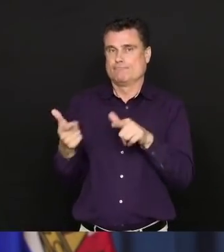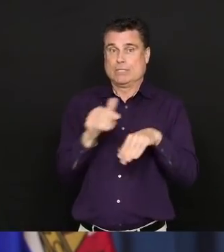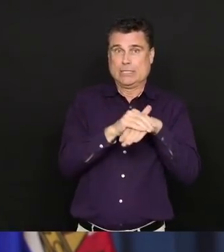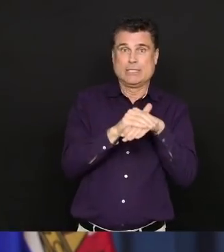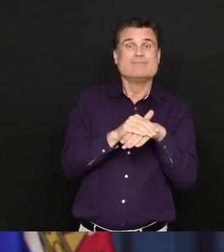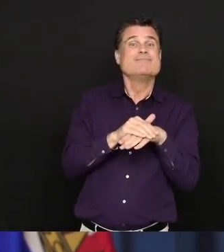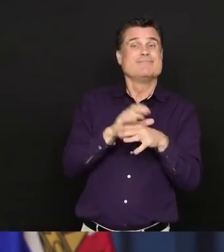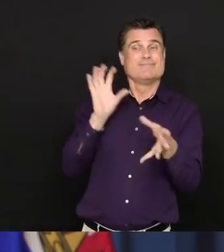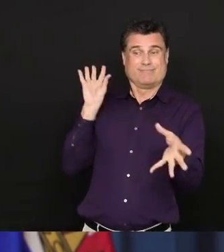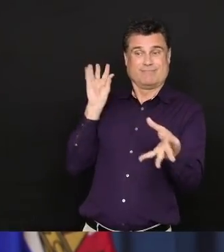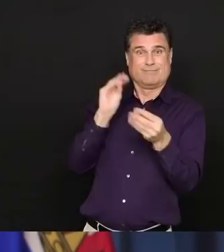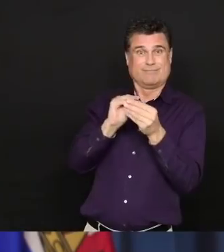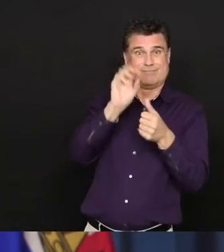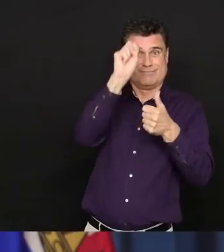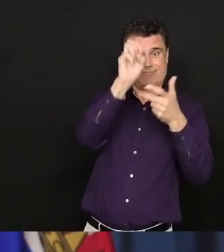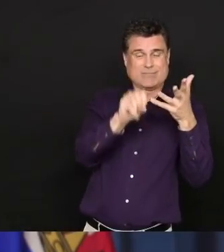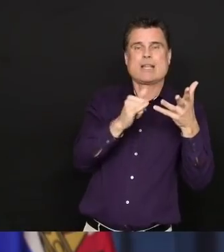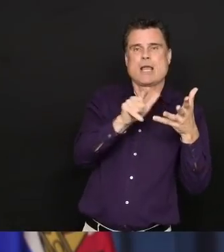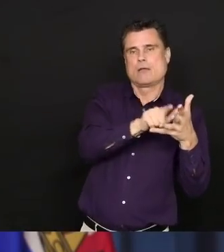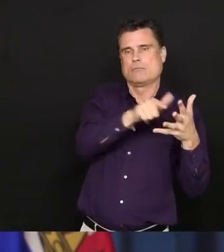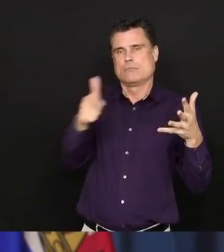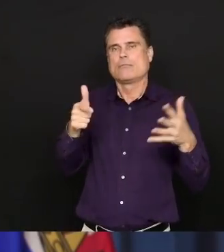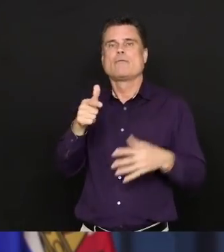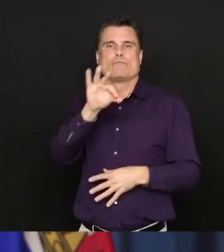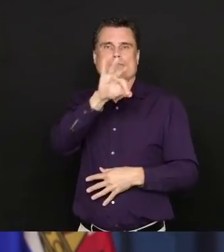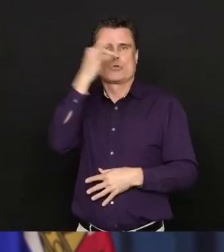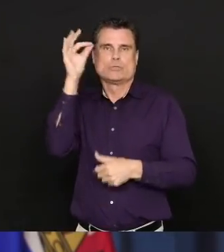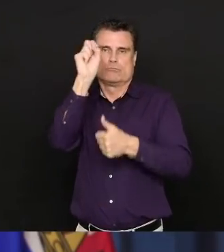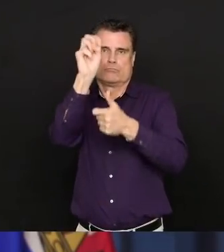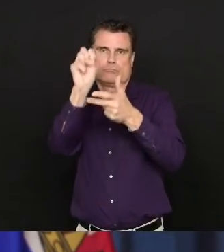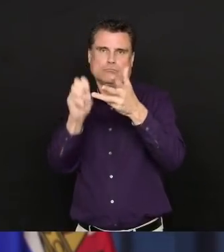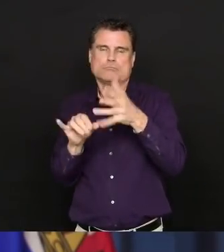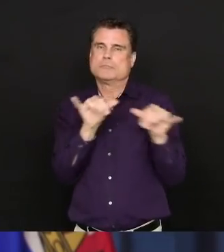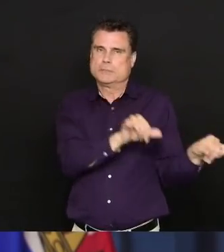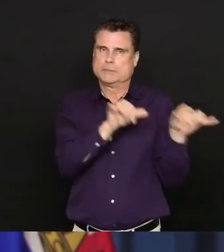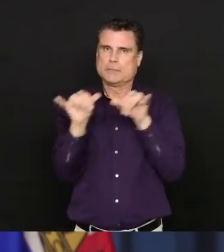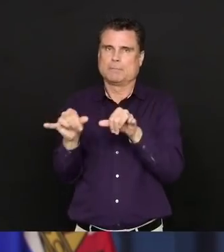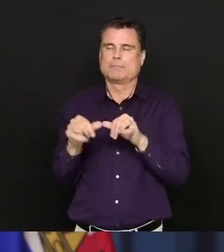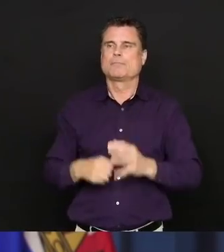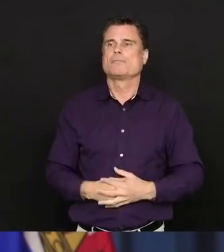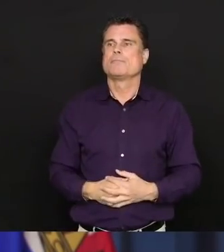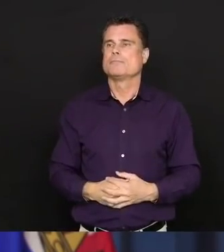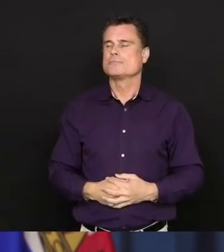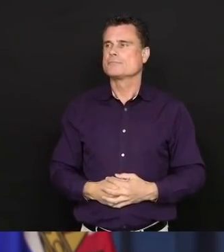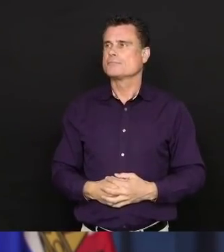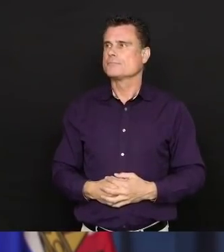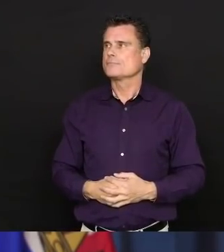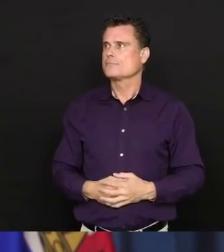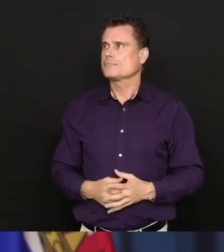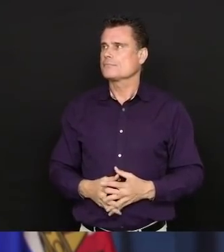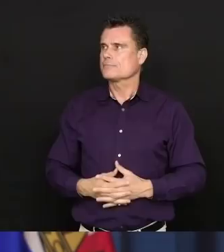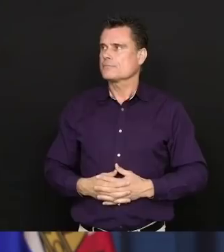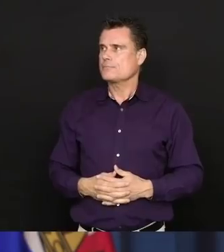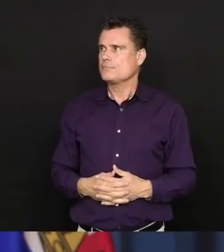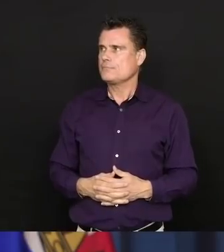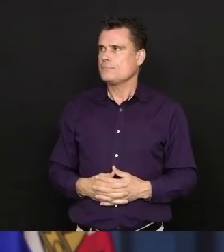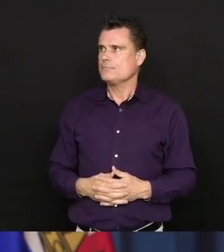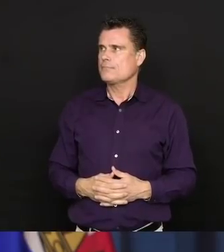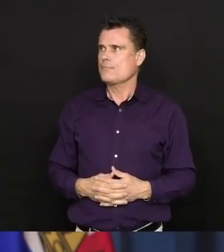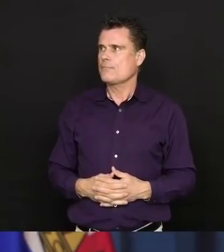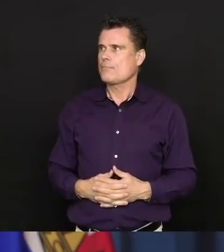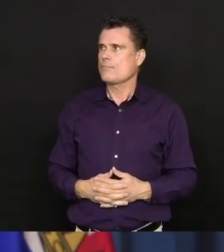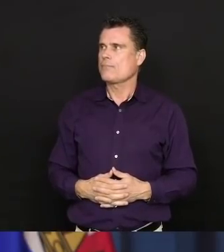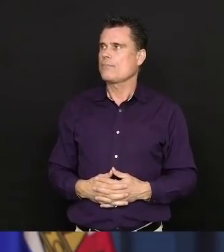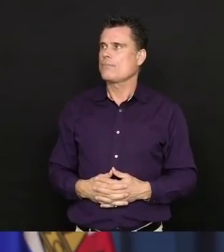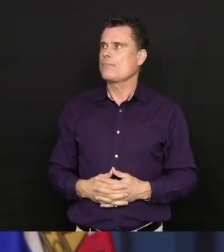1174 cas en Colombie-Britannique. Chaque régie de santé de la Colombie-Britannique compte des patients atteints de COVID-19. 541 se trouvent à